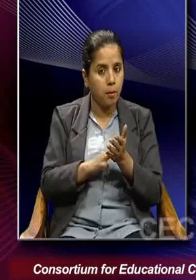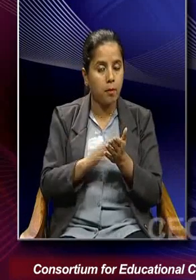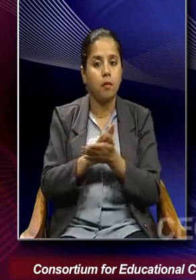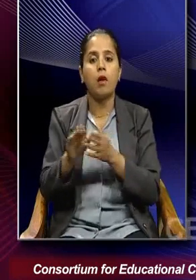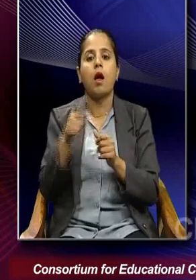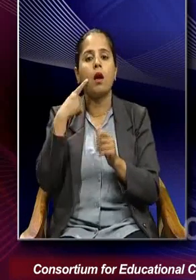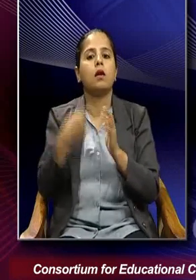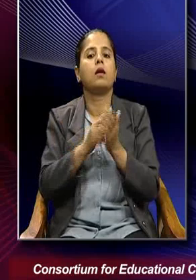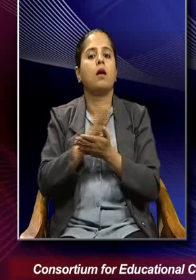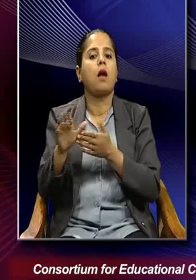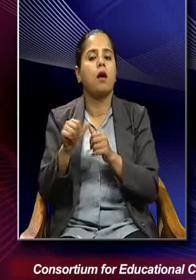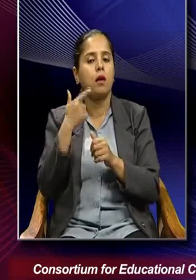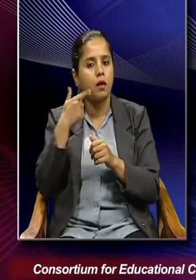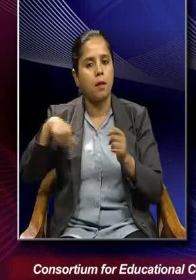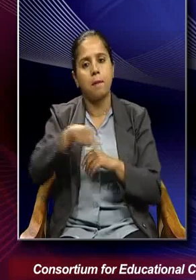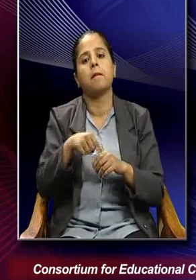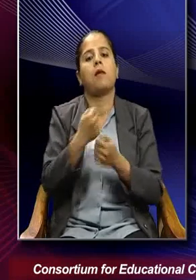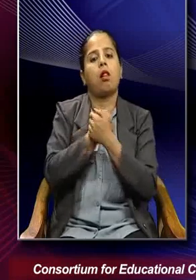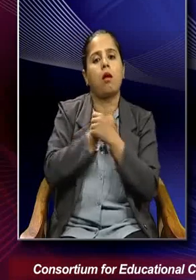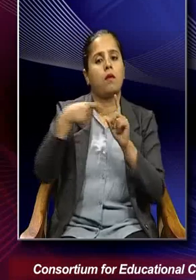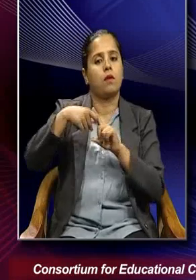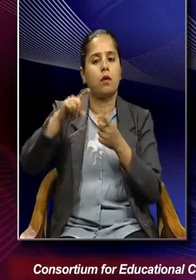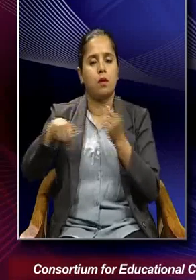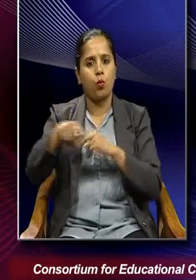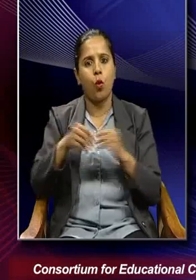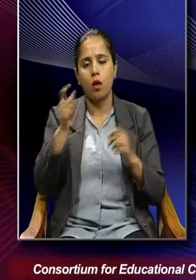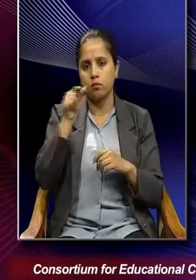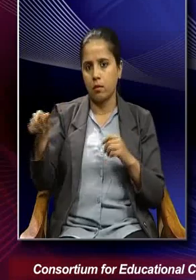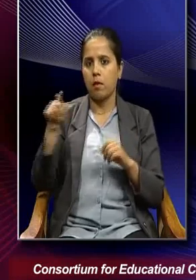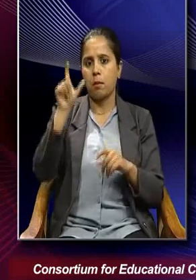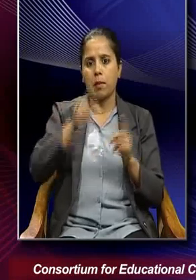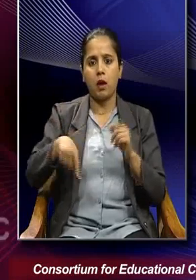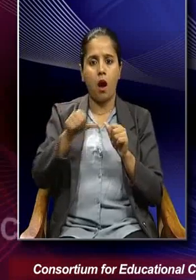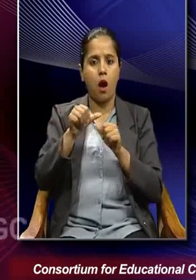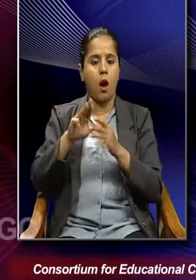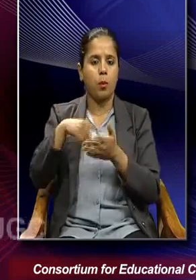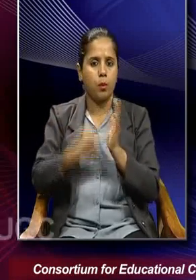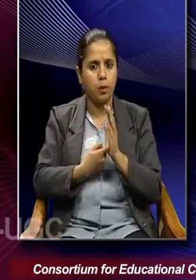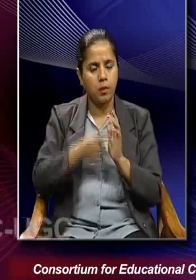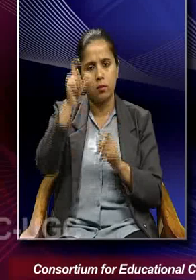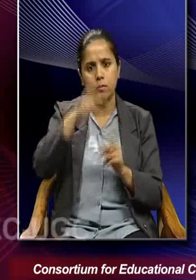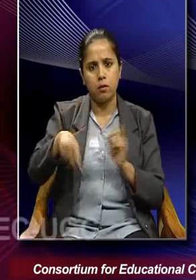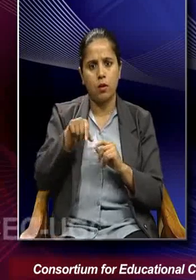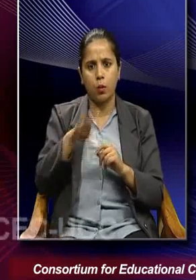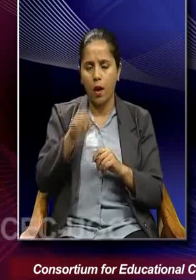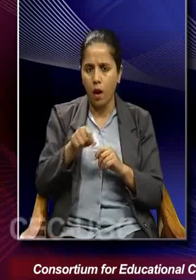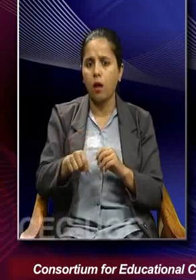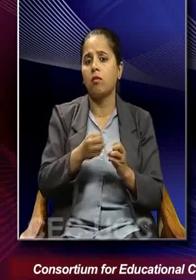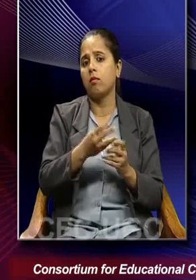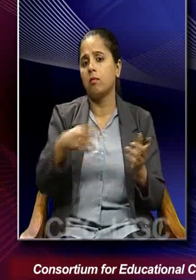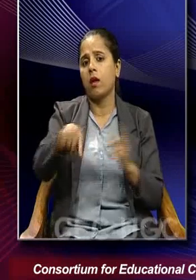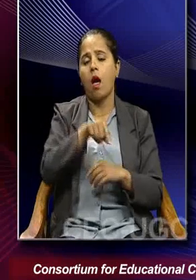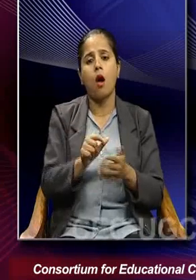he tries to show Amir Khan in a more responsible manner that he is a maternal uncle of a number of children whose